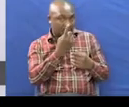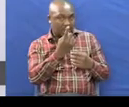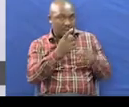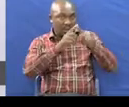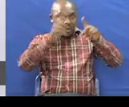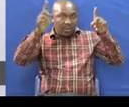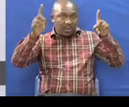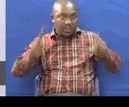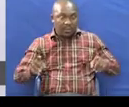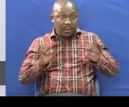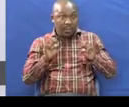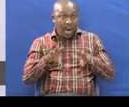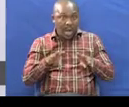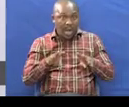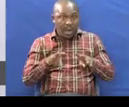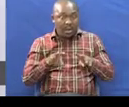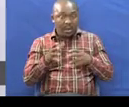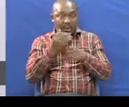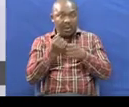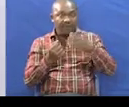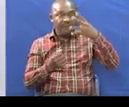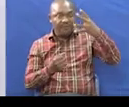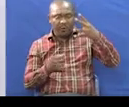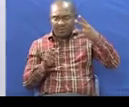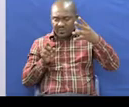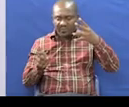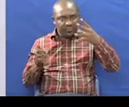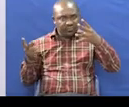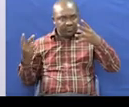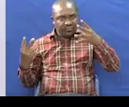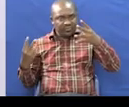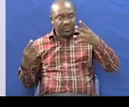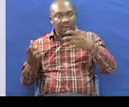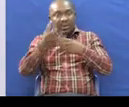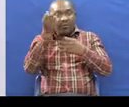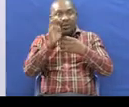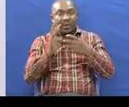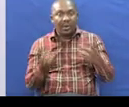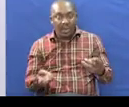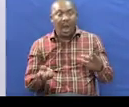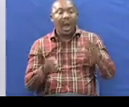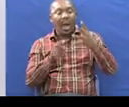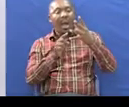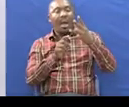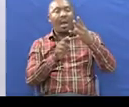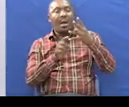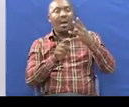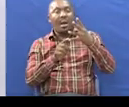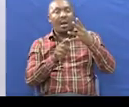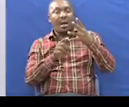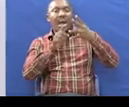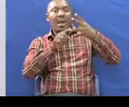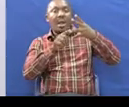table consists of 4 blocks. The transition elements are found in D block.